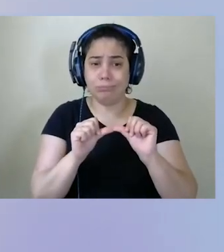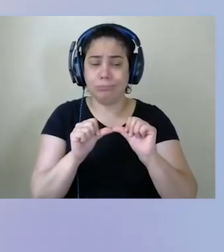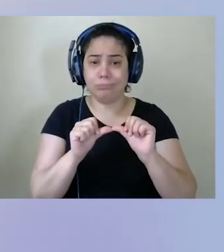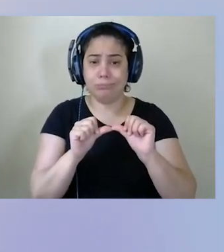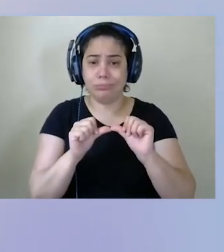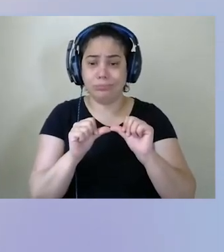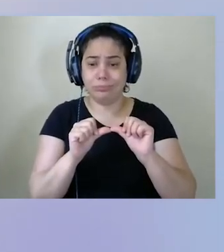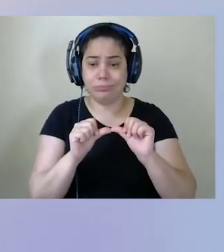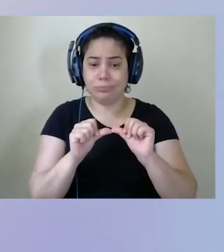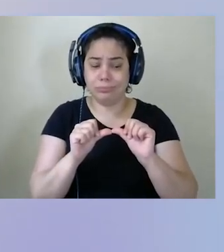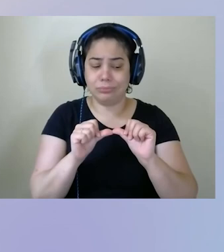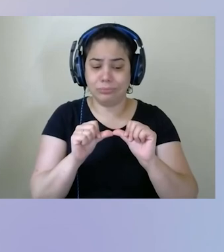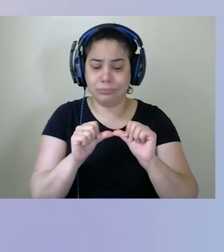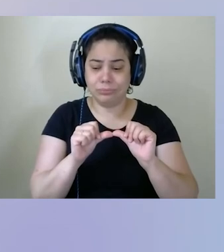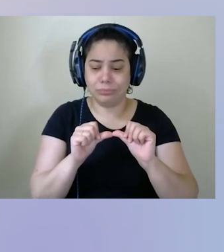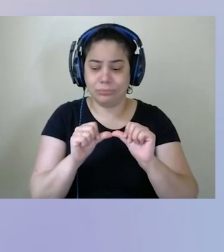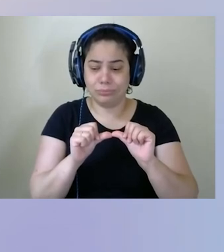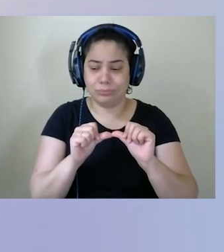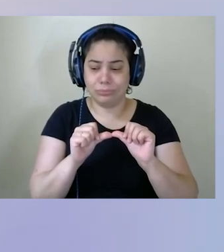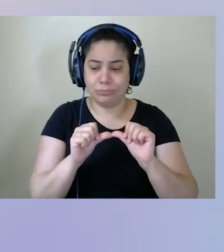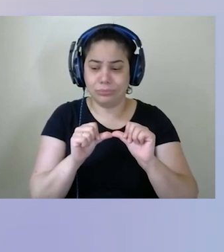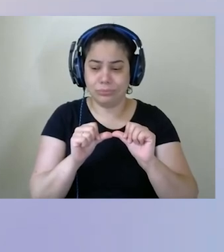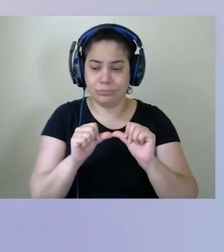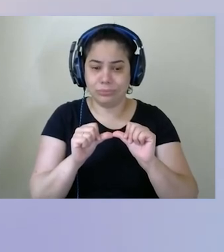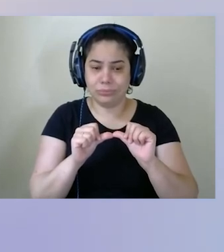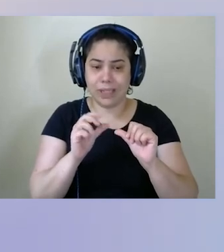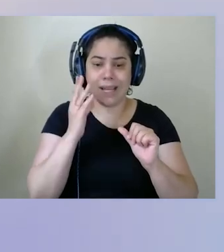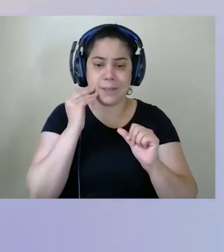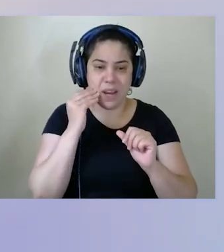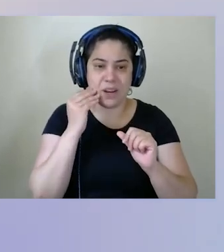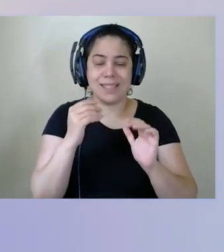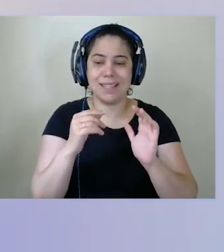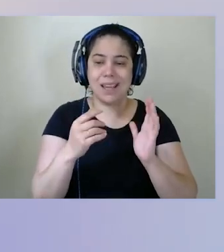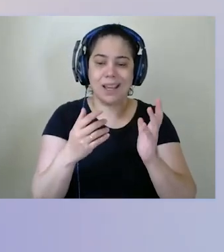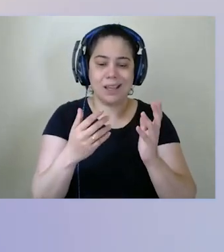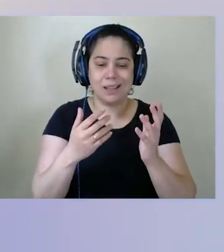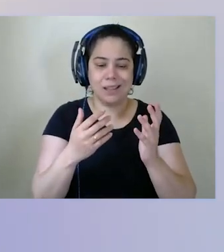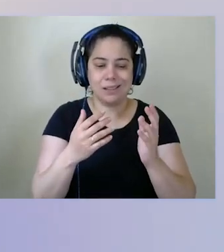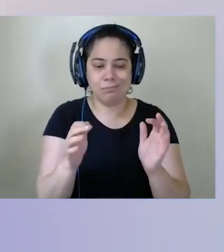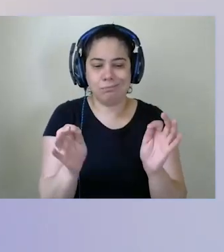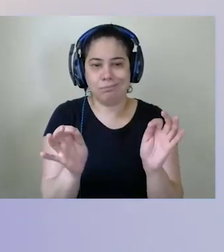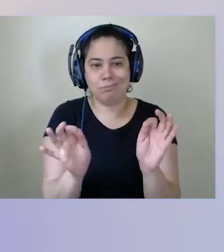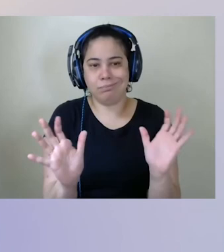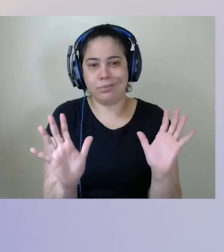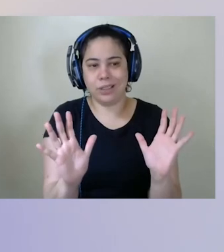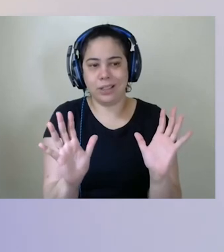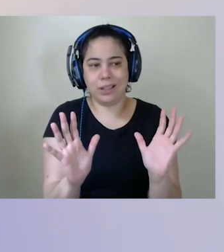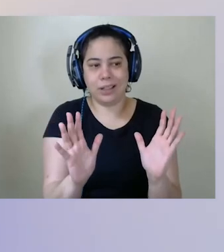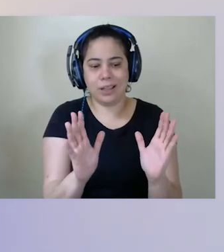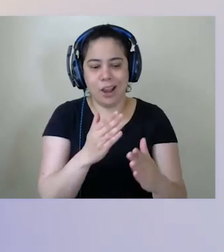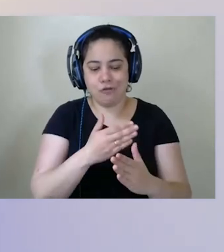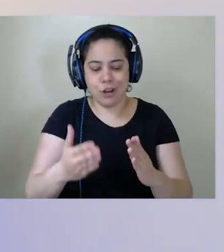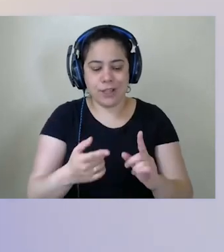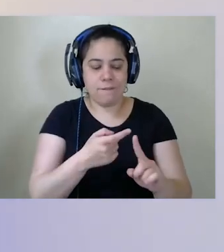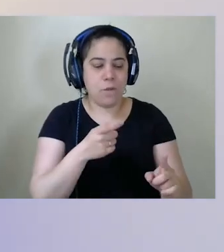limited, disheartening effects from the approaches we're using, because we don't understand this